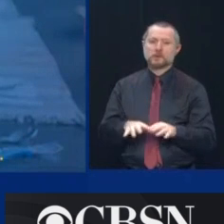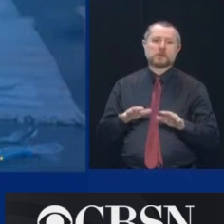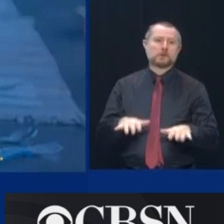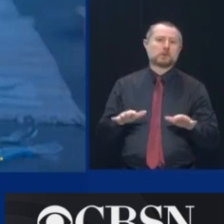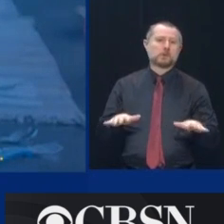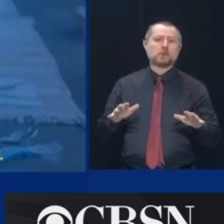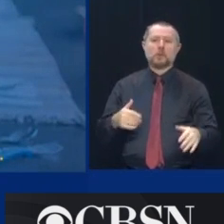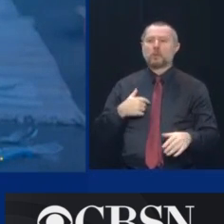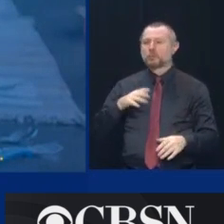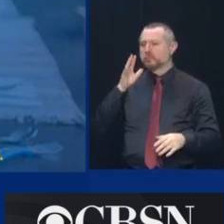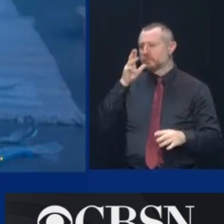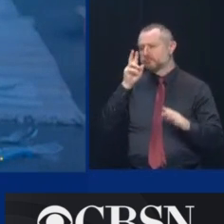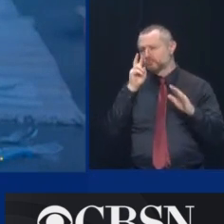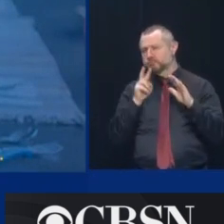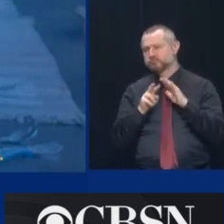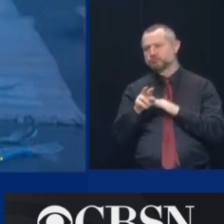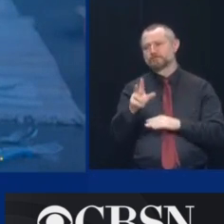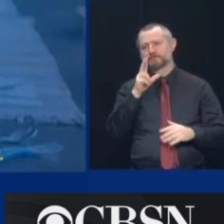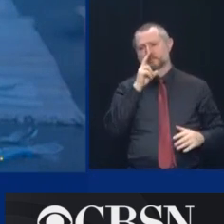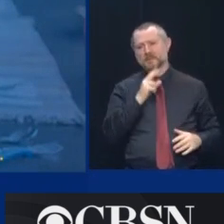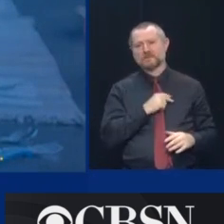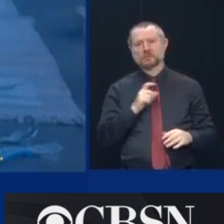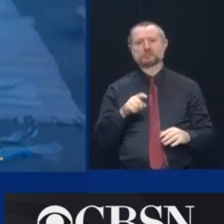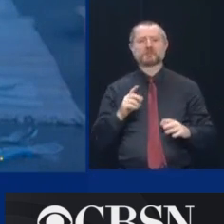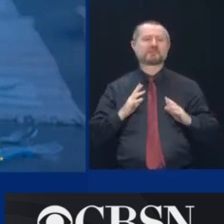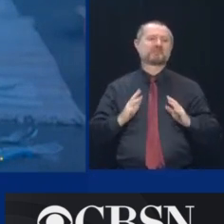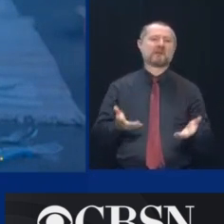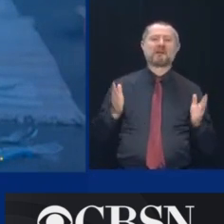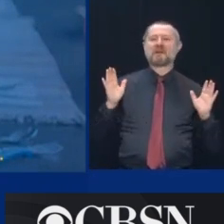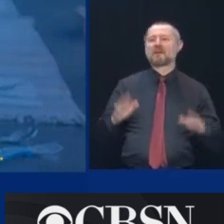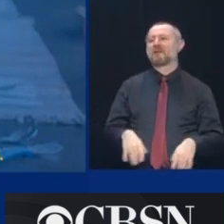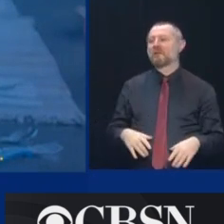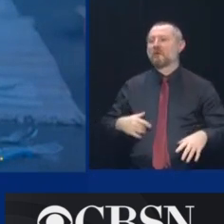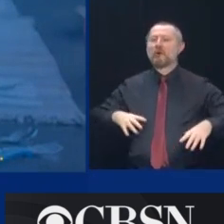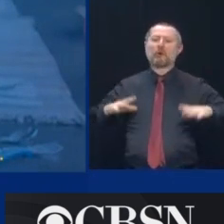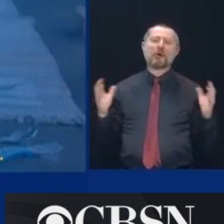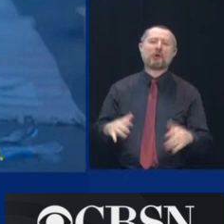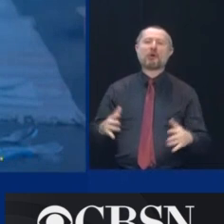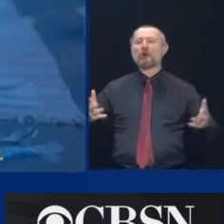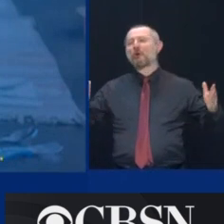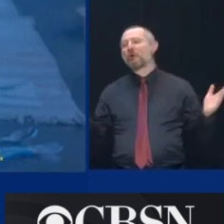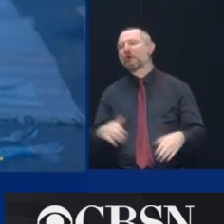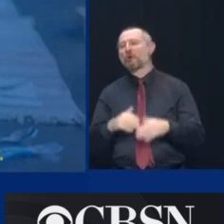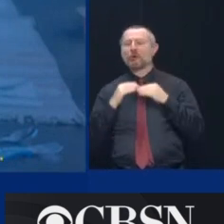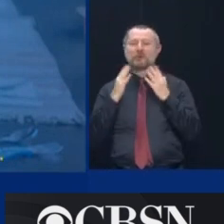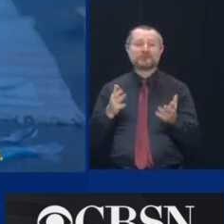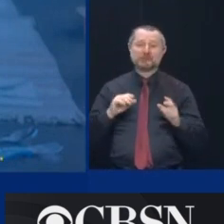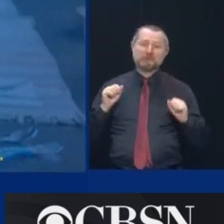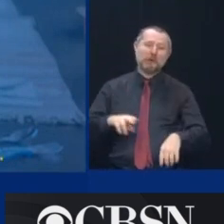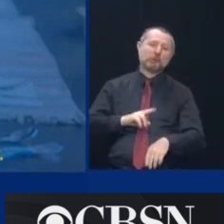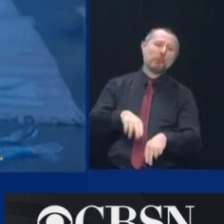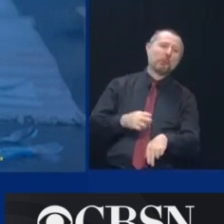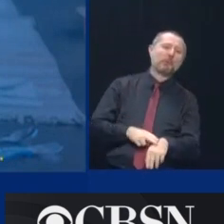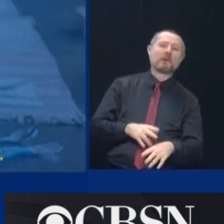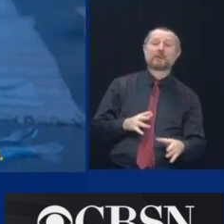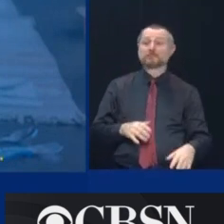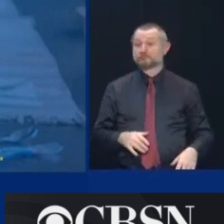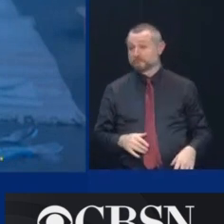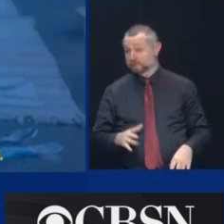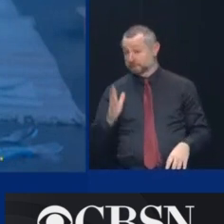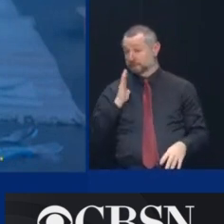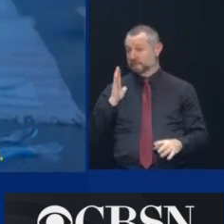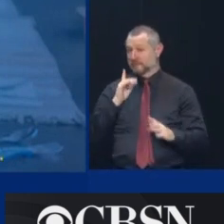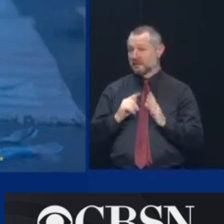get to Thanksgiving, that's when we can be together, and that's when things are going to be normal again, by Thanksgiving, by